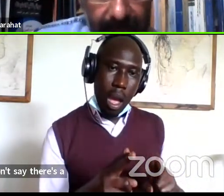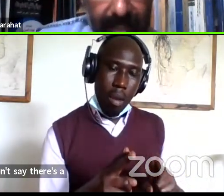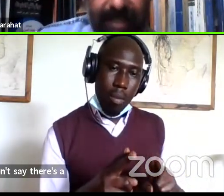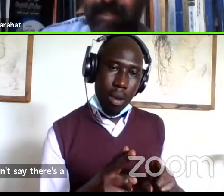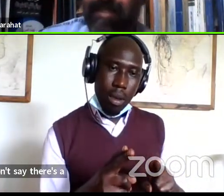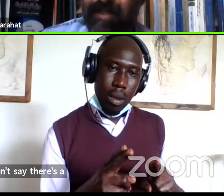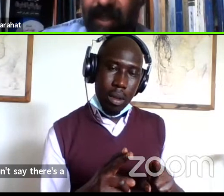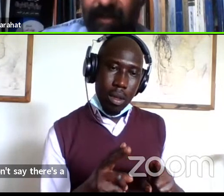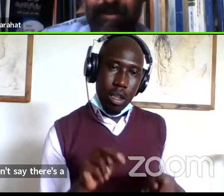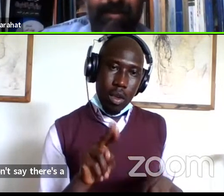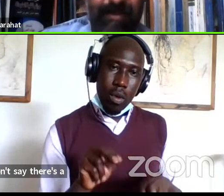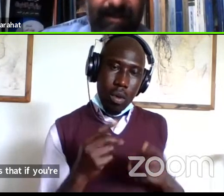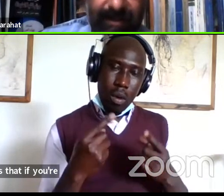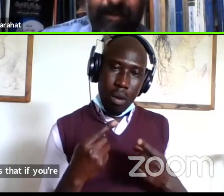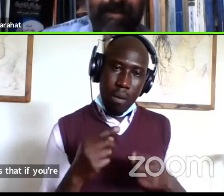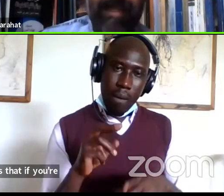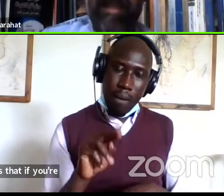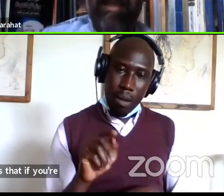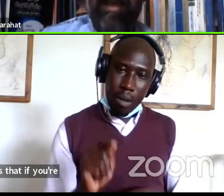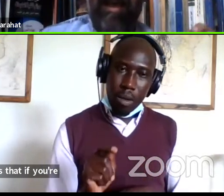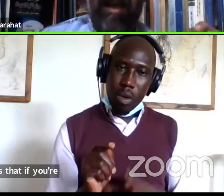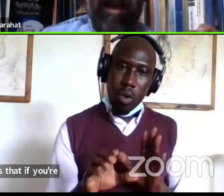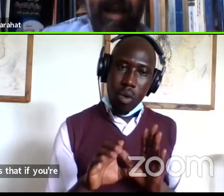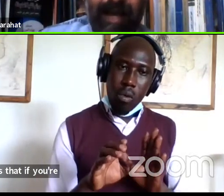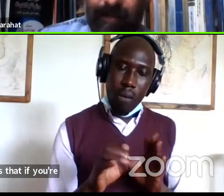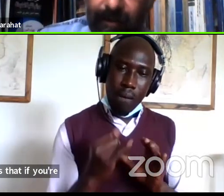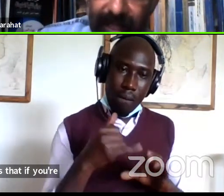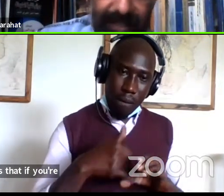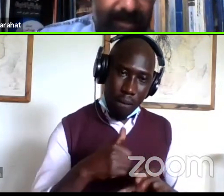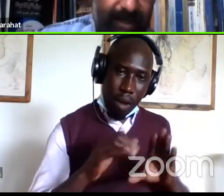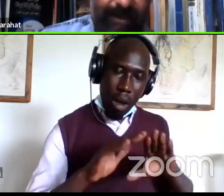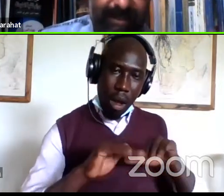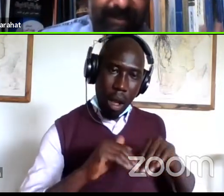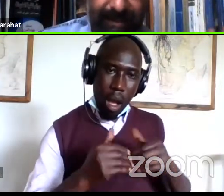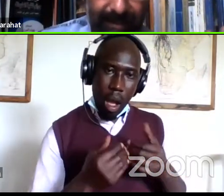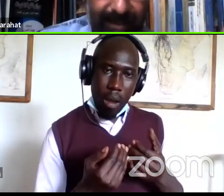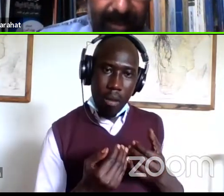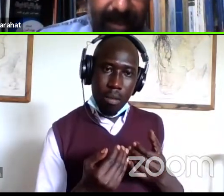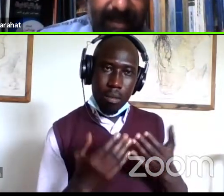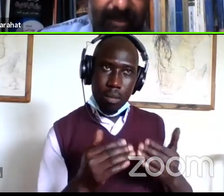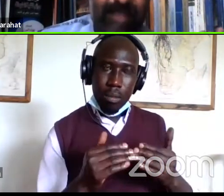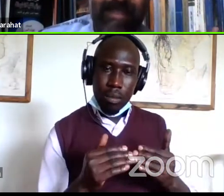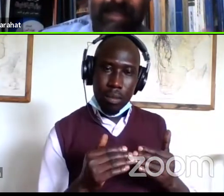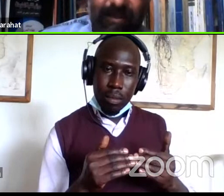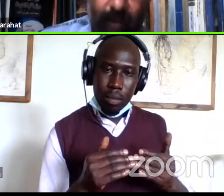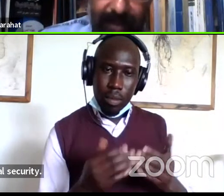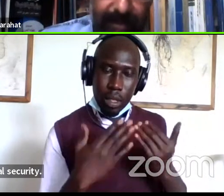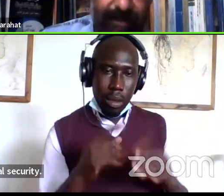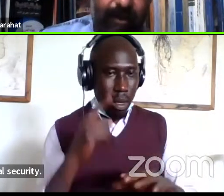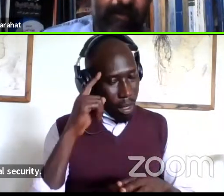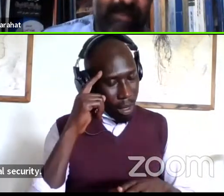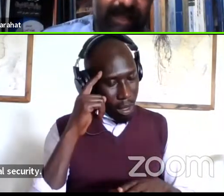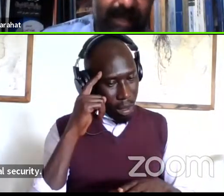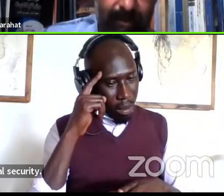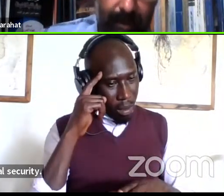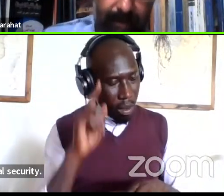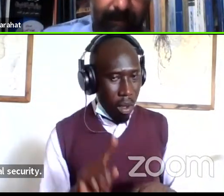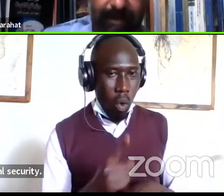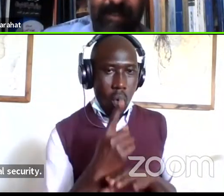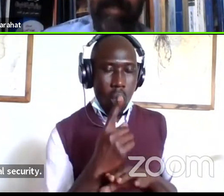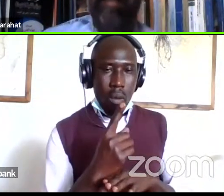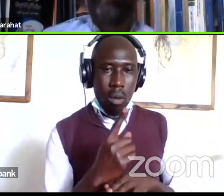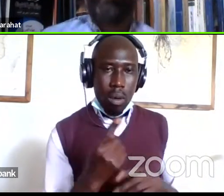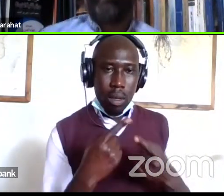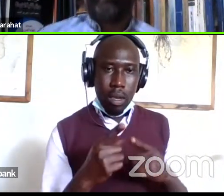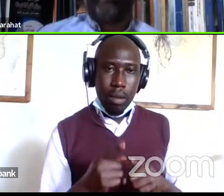the revolution is not constitute harm of national security. So I think it's one of the good point